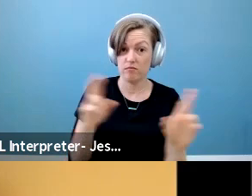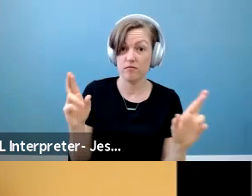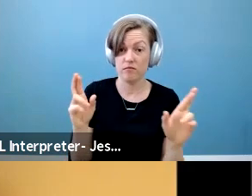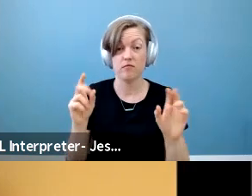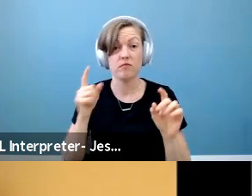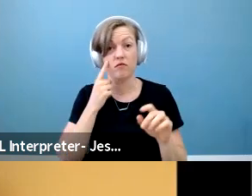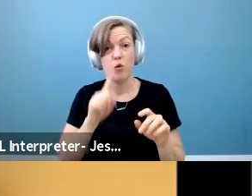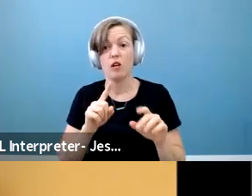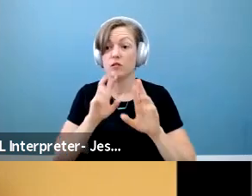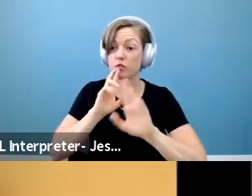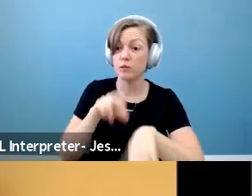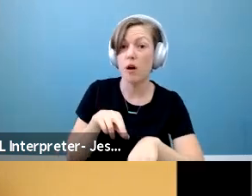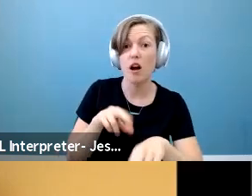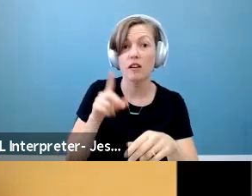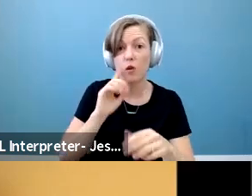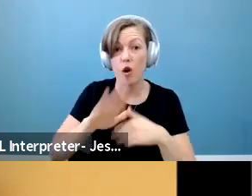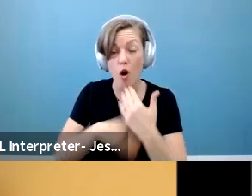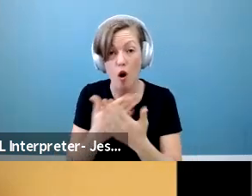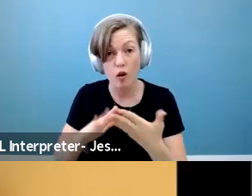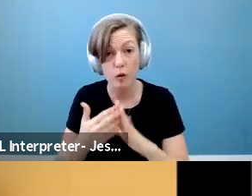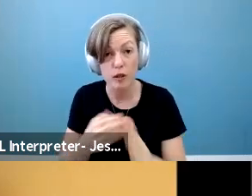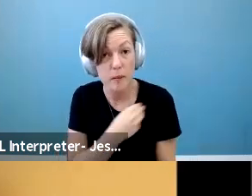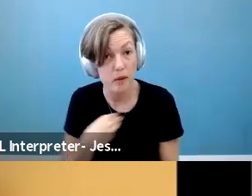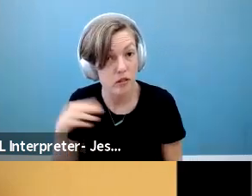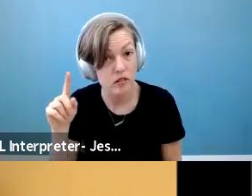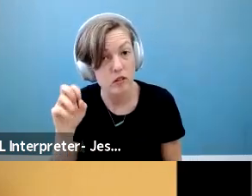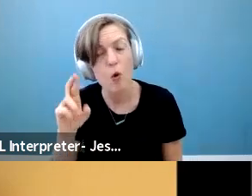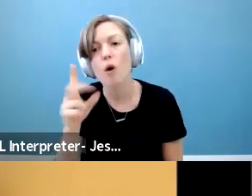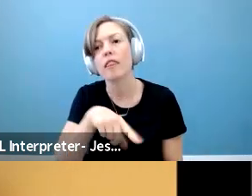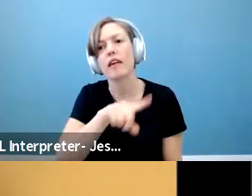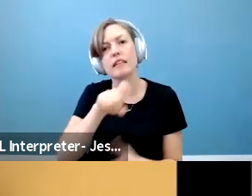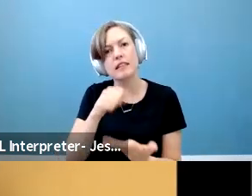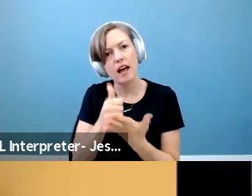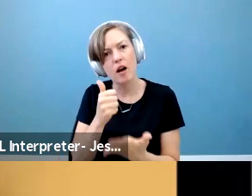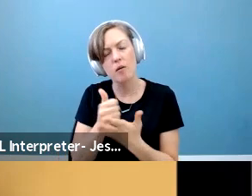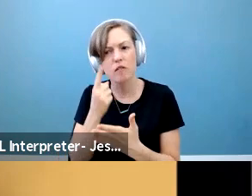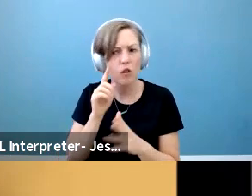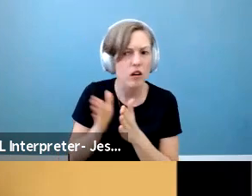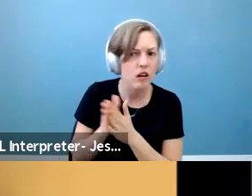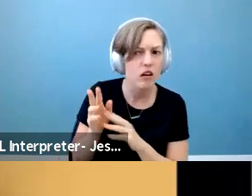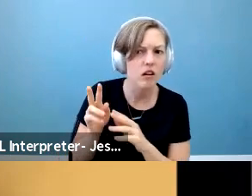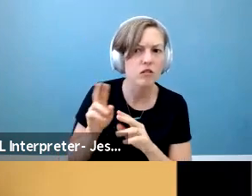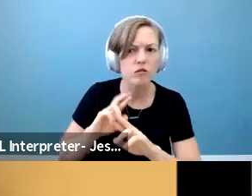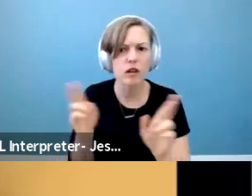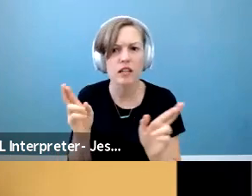to the needs of all community members? Or do they need help in anticipating those needs?